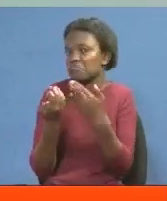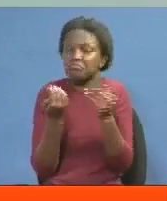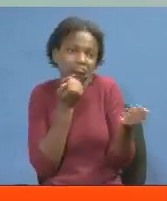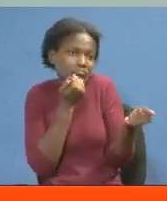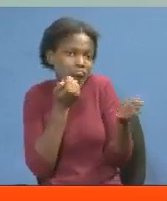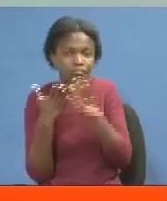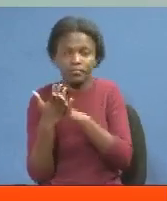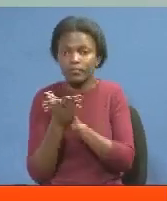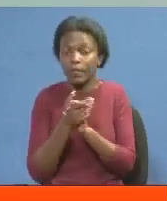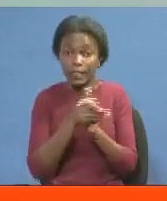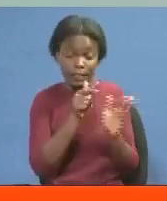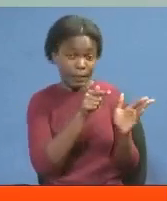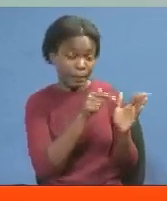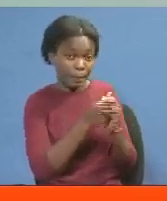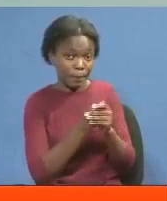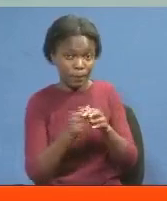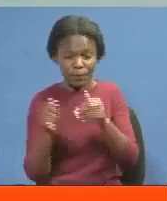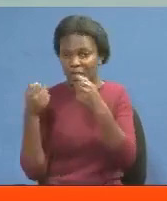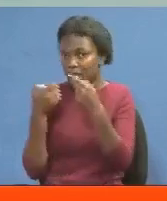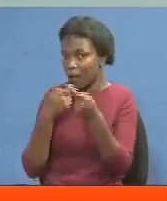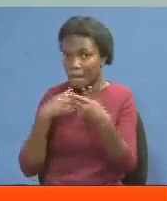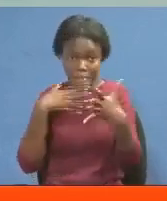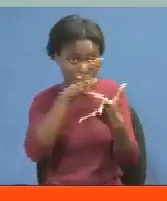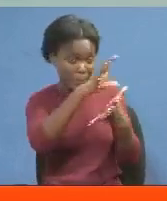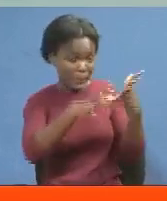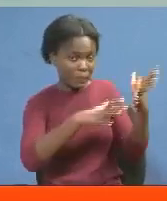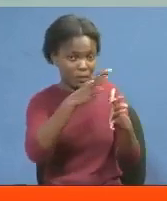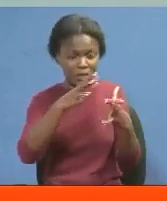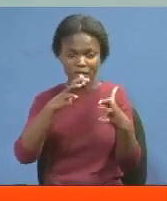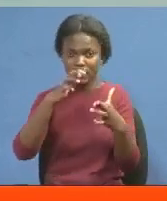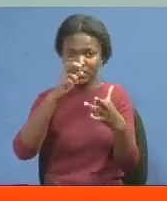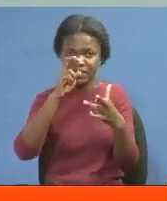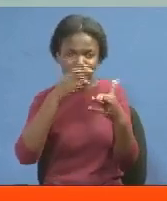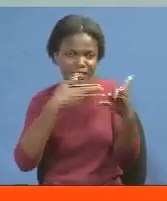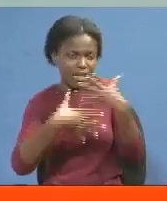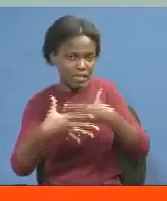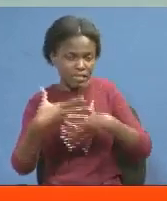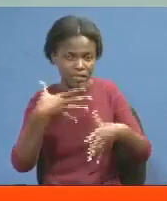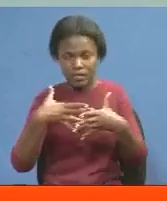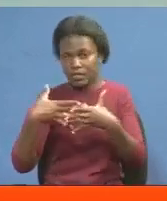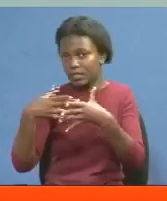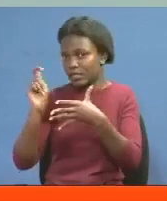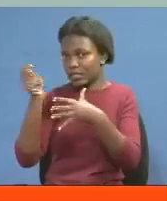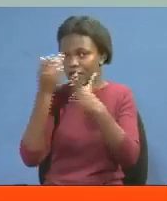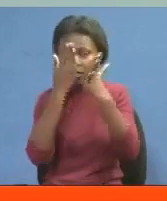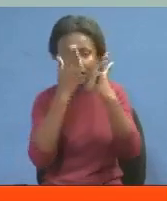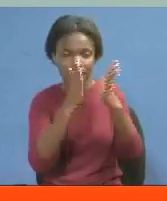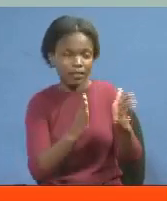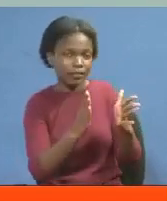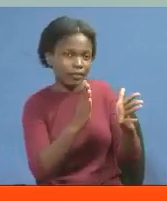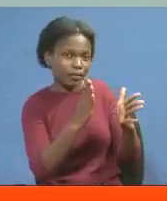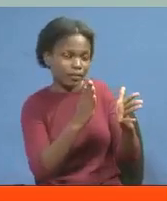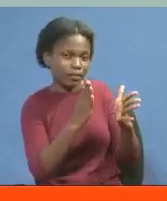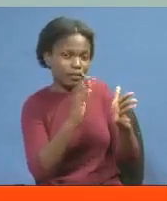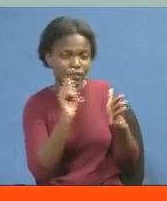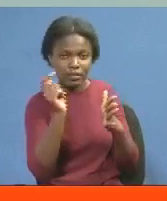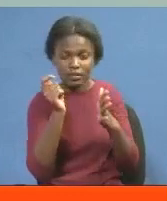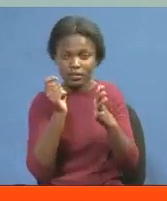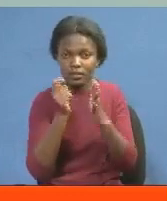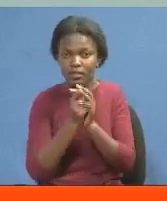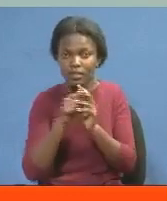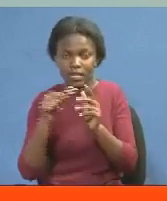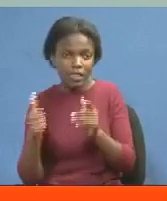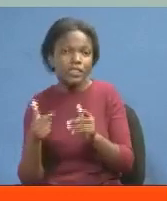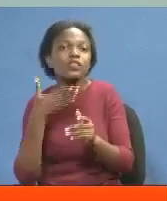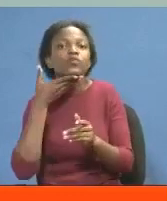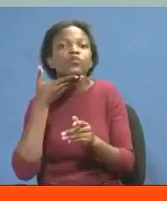tense situation has elicited mixed reactions and feelings among Kenyan citizens. Some want the refugees to be taken back to their countries,